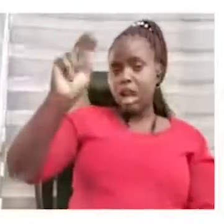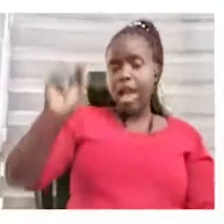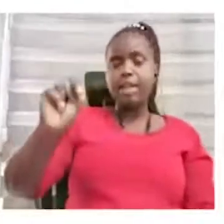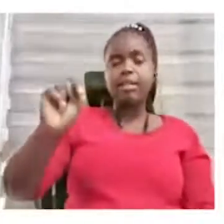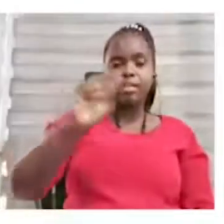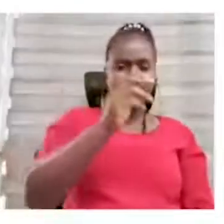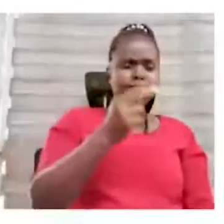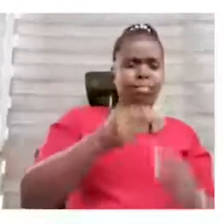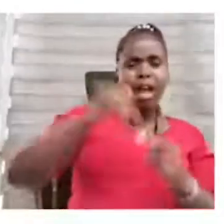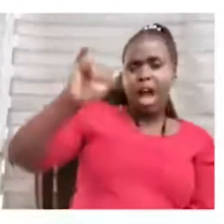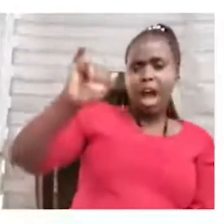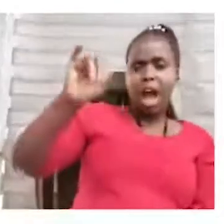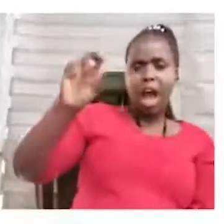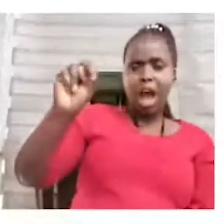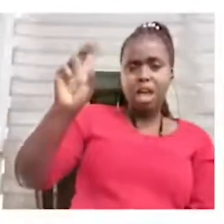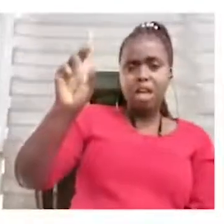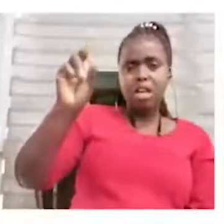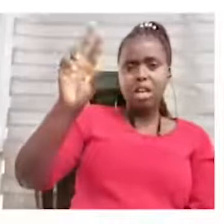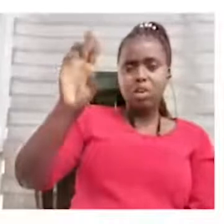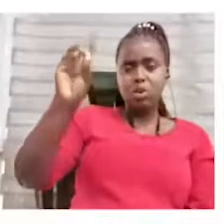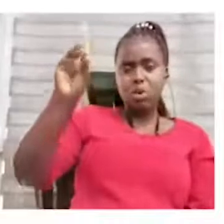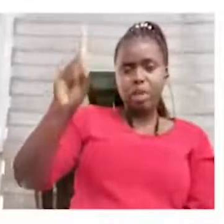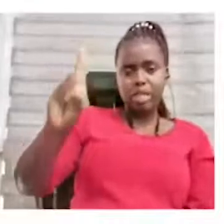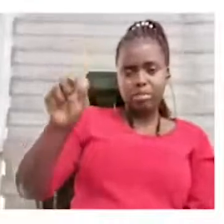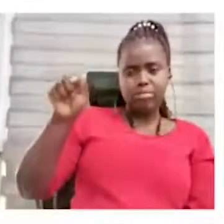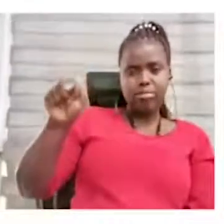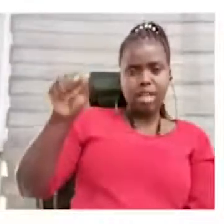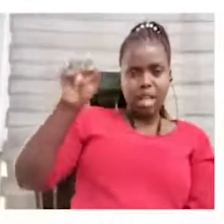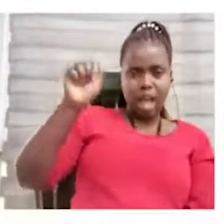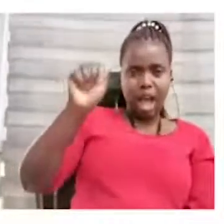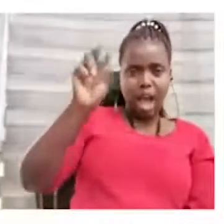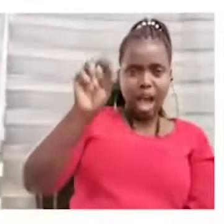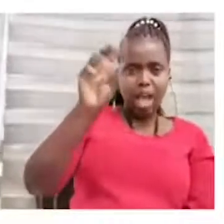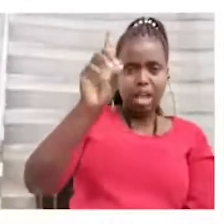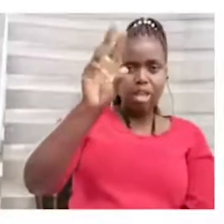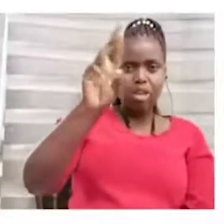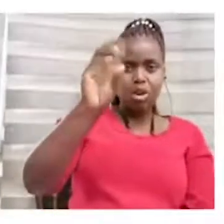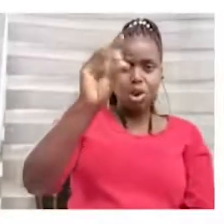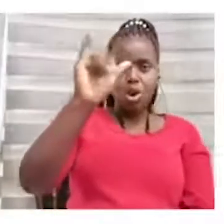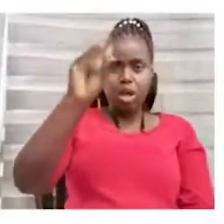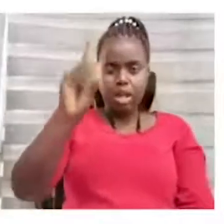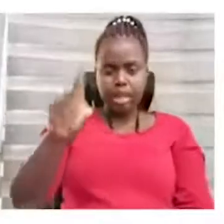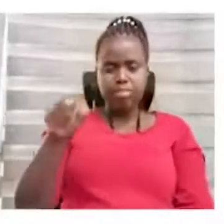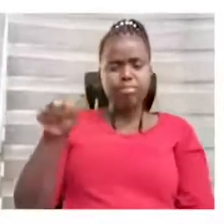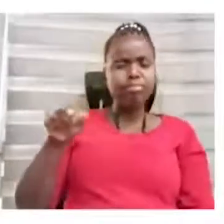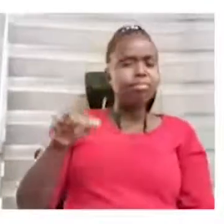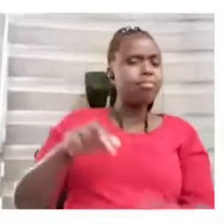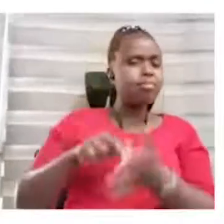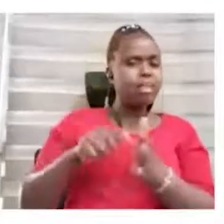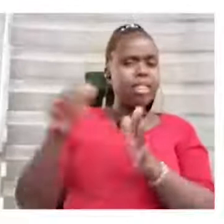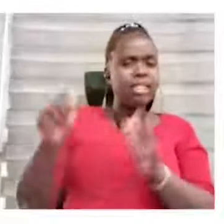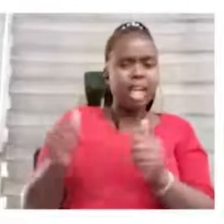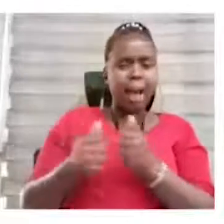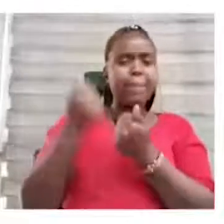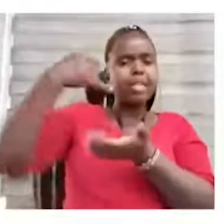incredibly important operating system across many devices, and including in